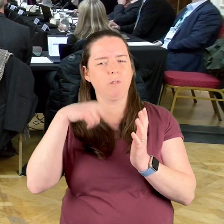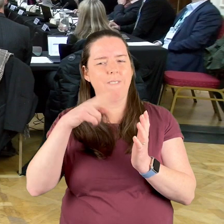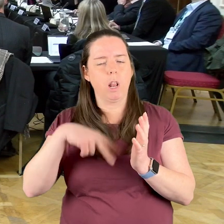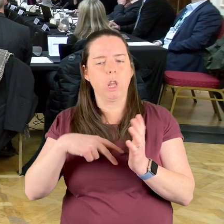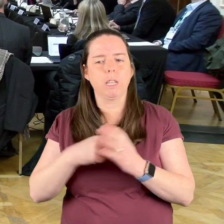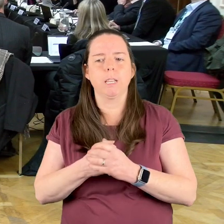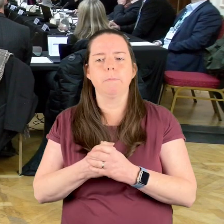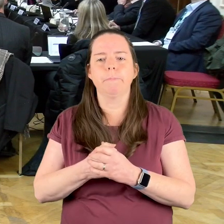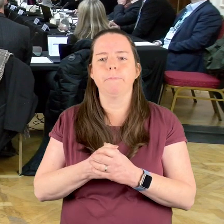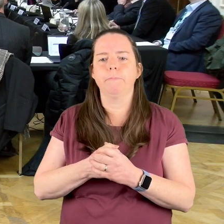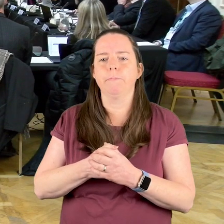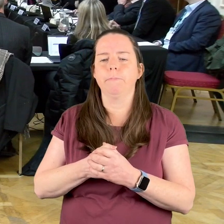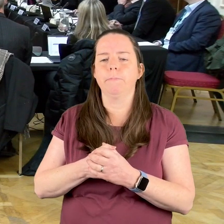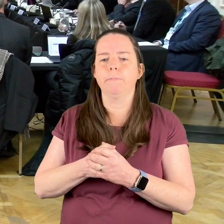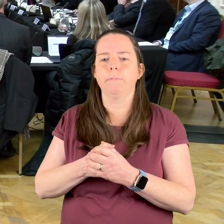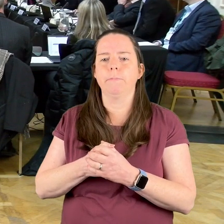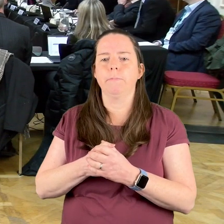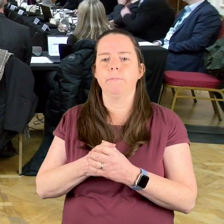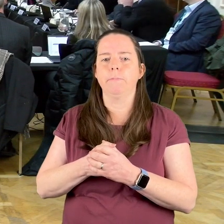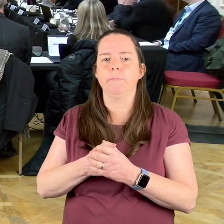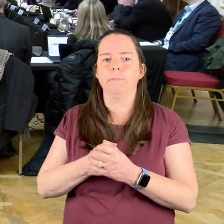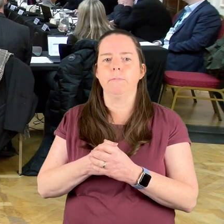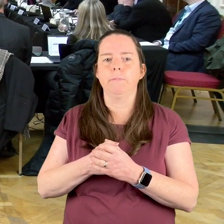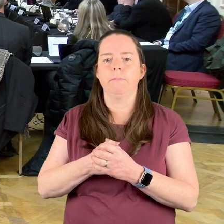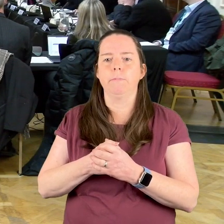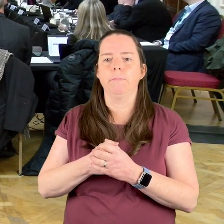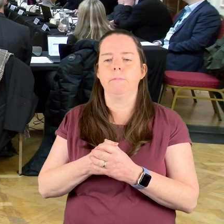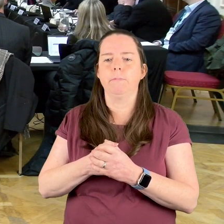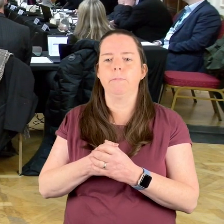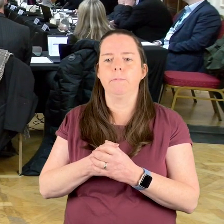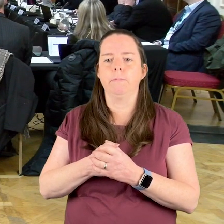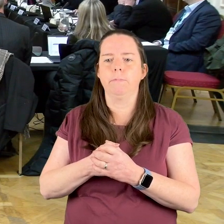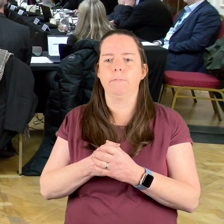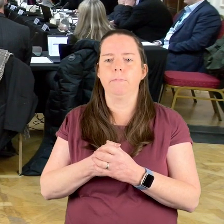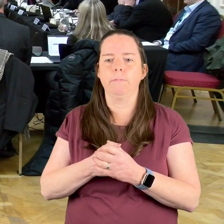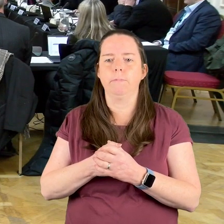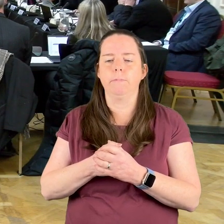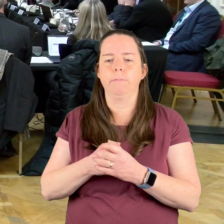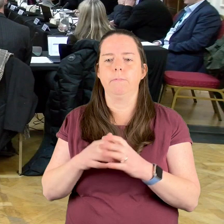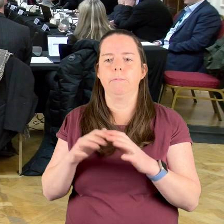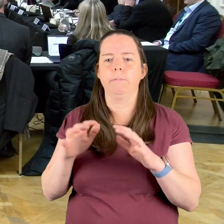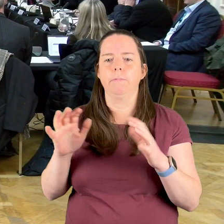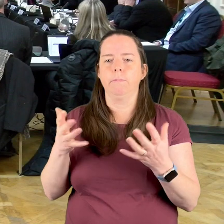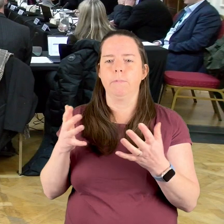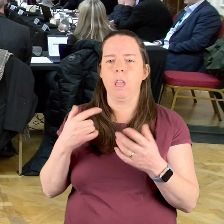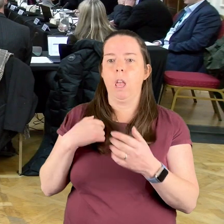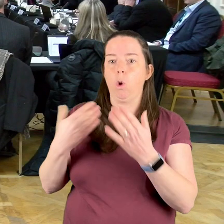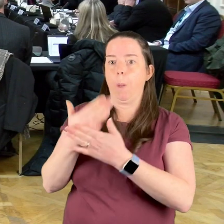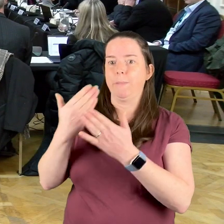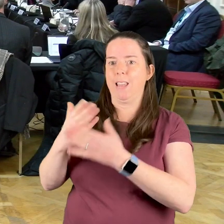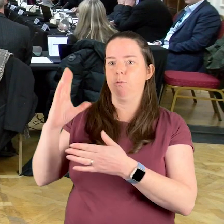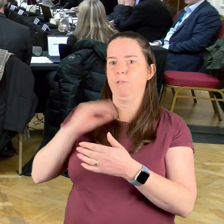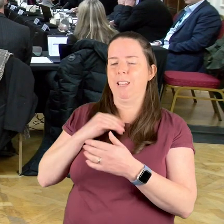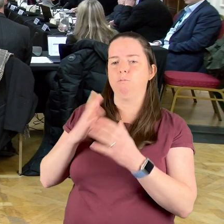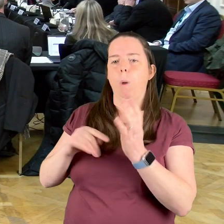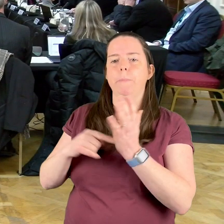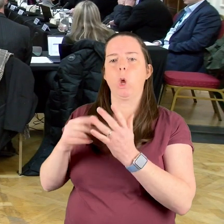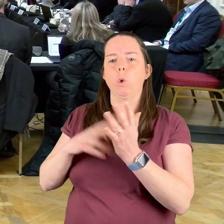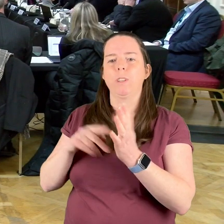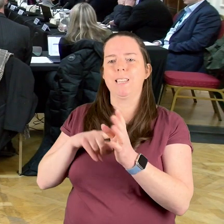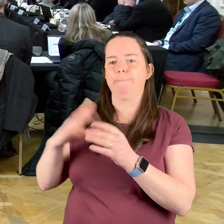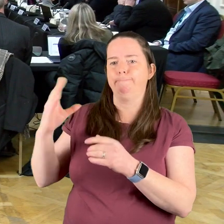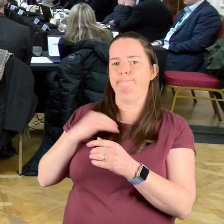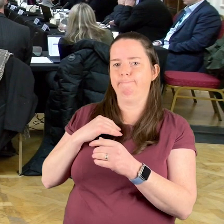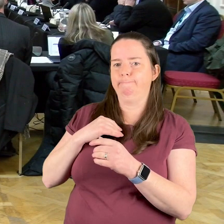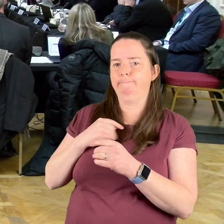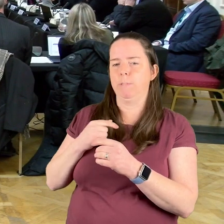So apparently Karen knows the answer. Karen? So Vanessa's just having a look at it. I just got an update from Tanya on this yesterday when I was just rereading